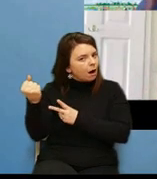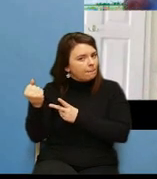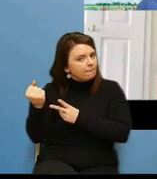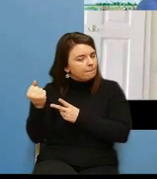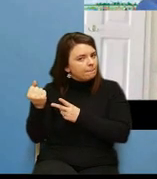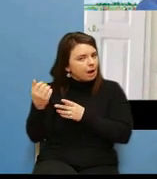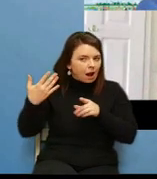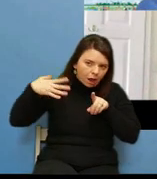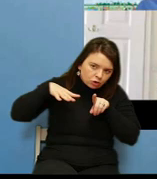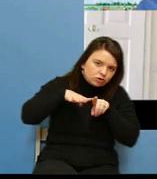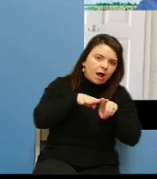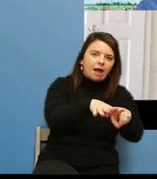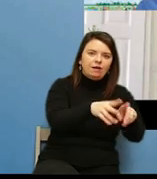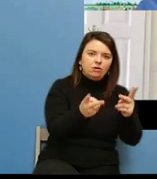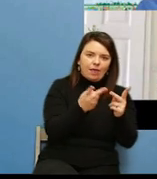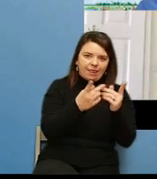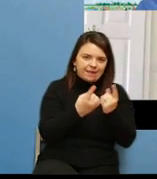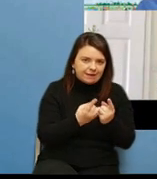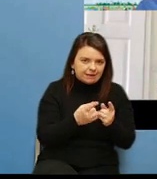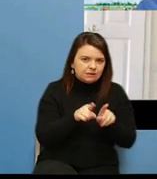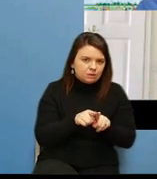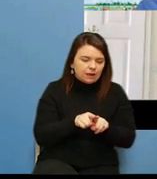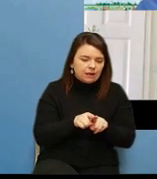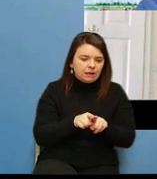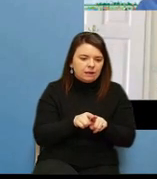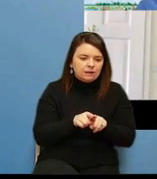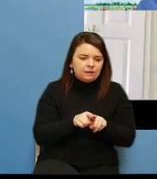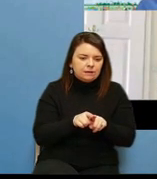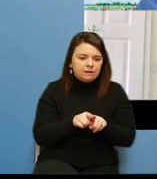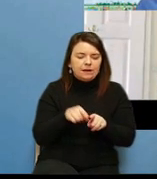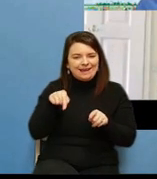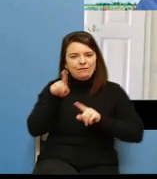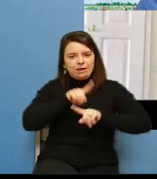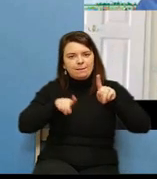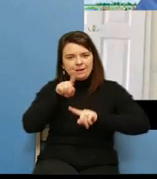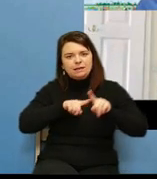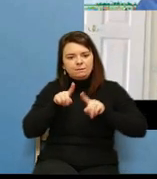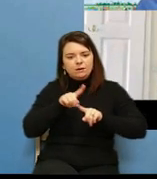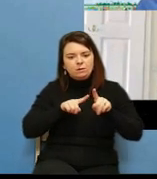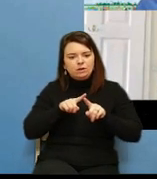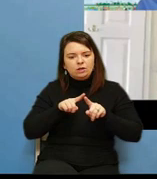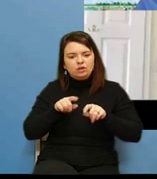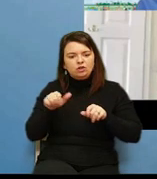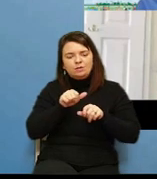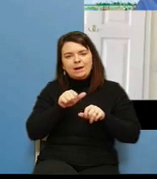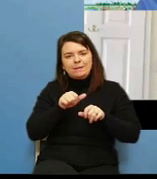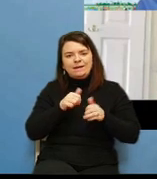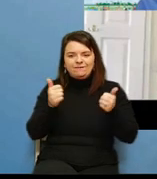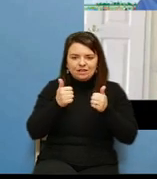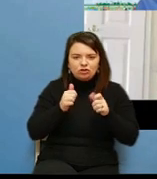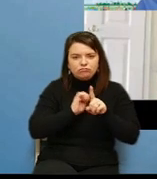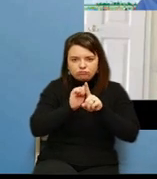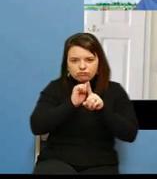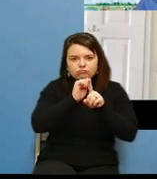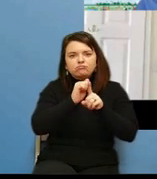a better cost outcome alongside all the other attributes, and maybe not so much to solve here in the meeting, but as you're